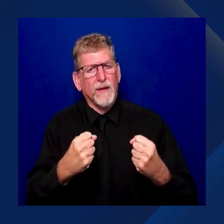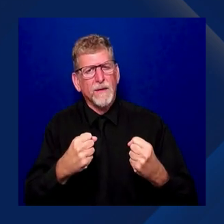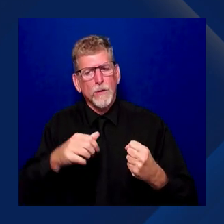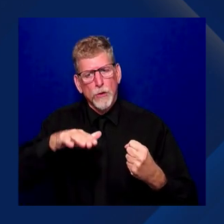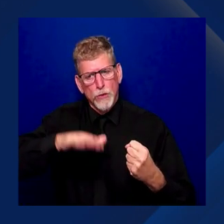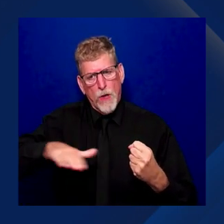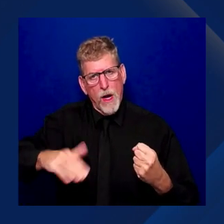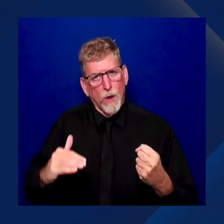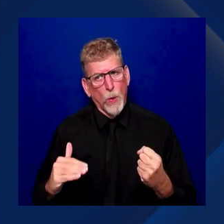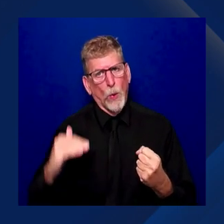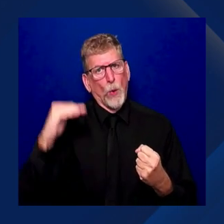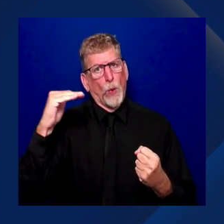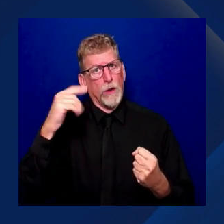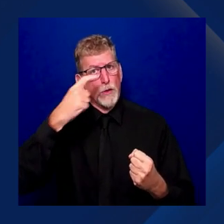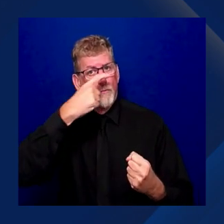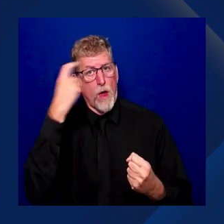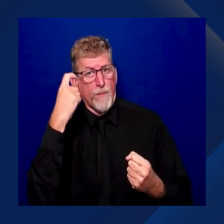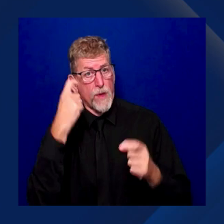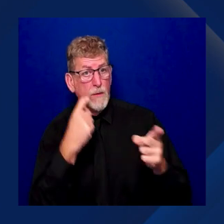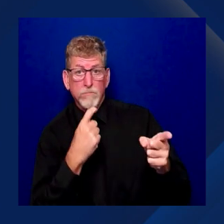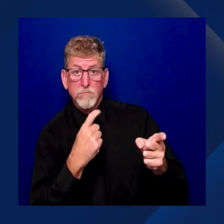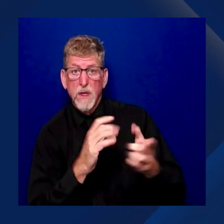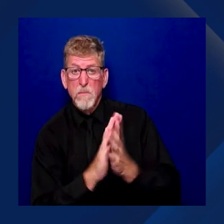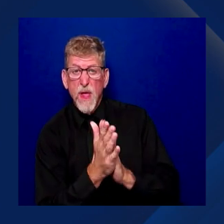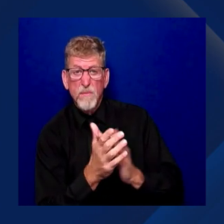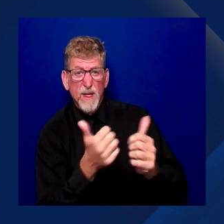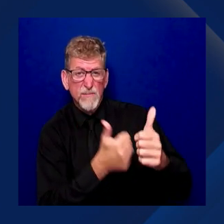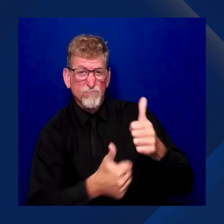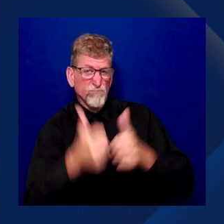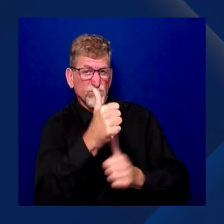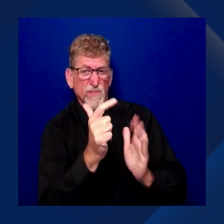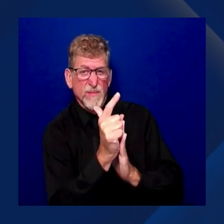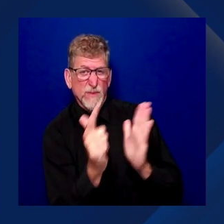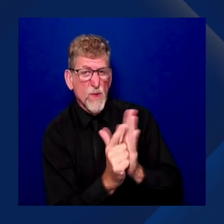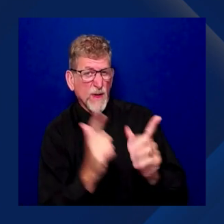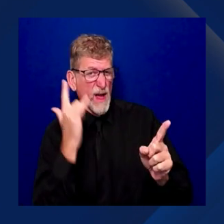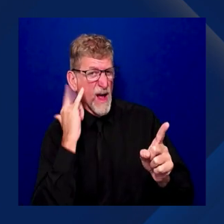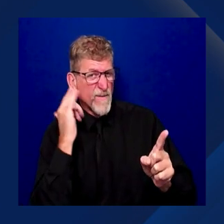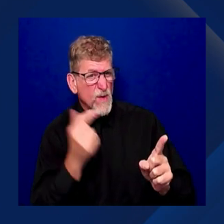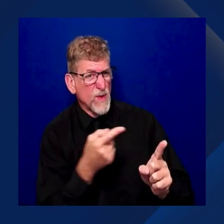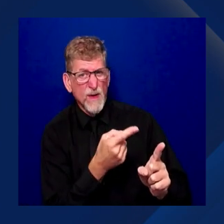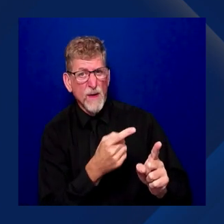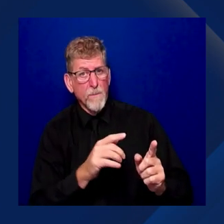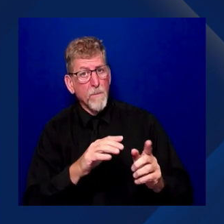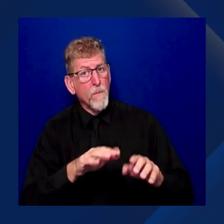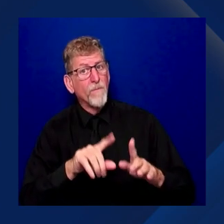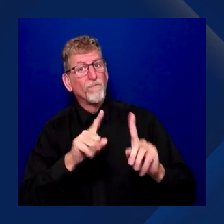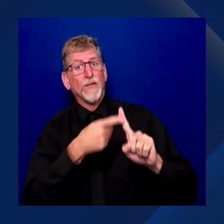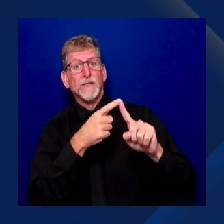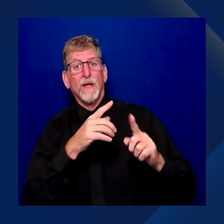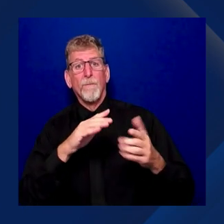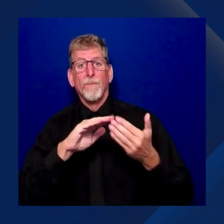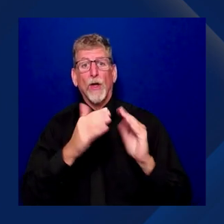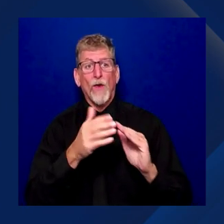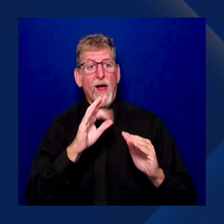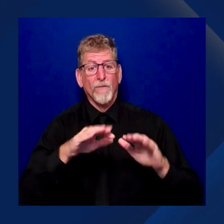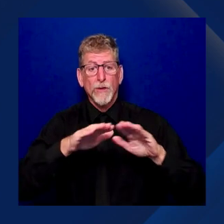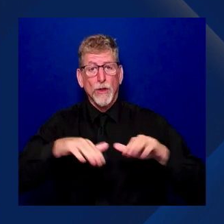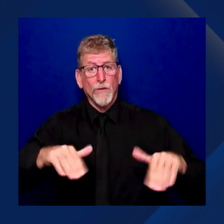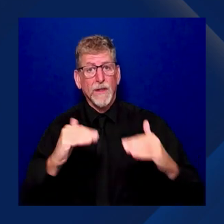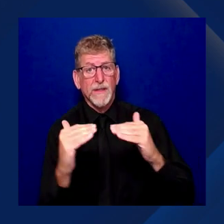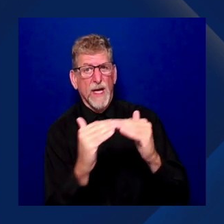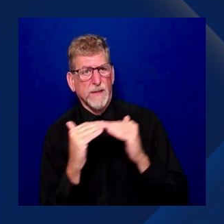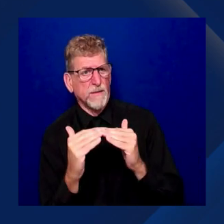California, she opened the first ever Bureau of Children's Justice, which focused exclusively on protecting the rights of